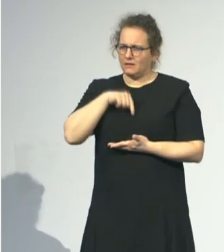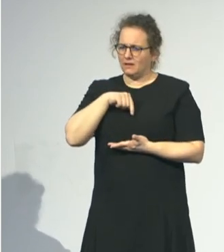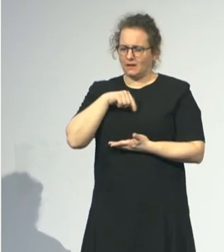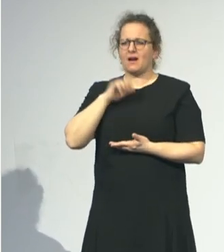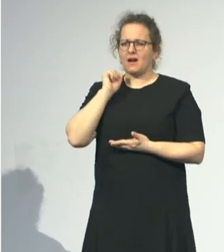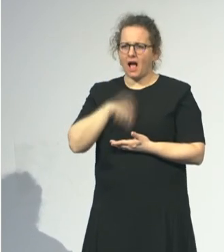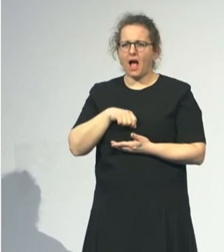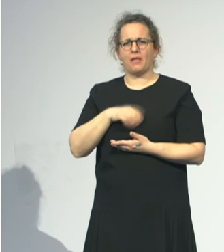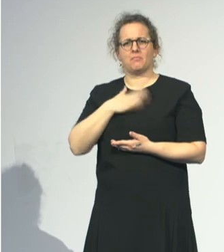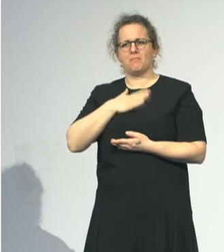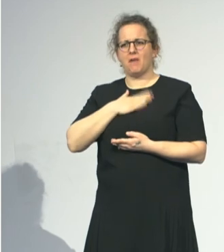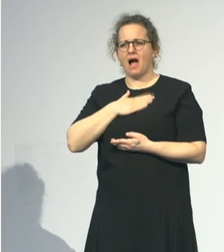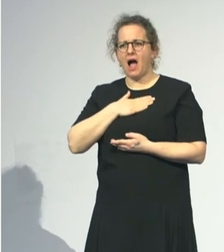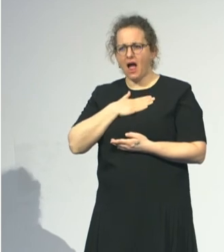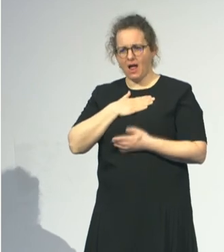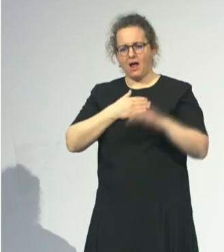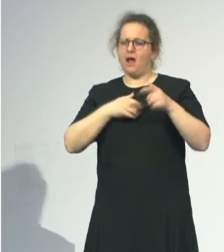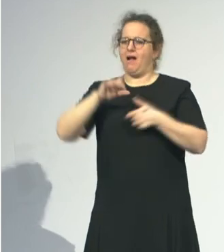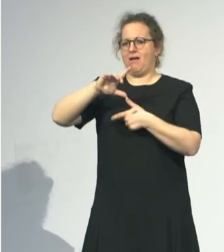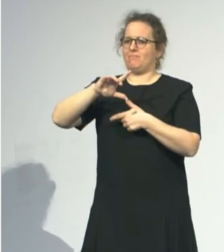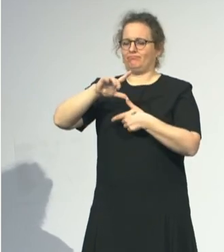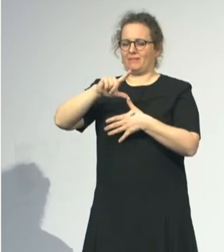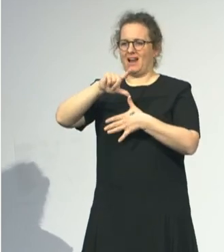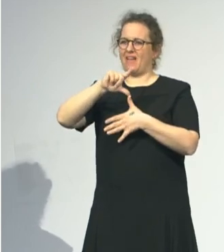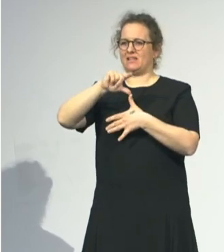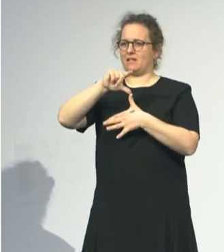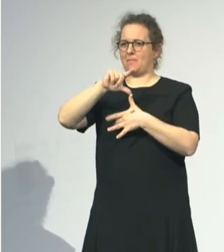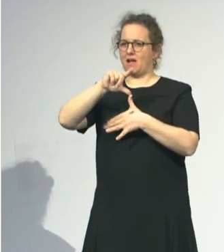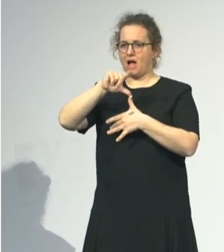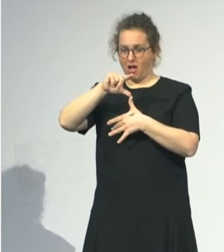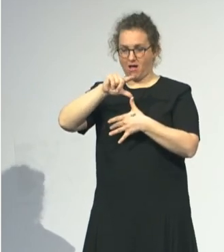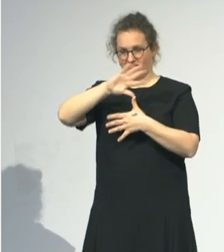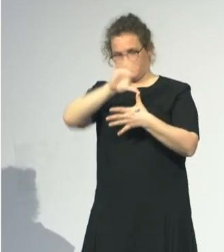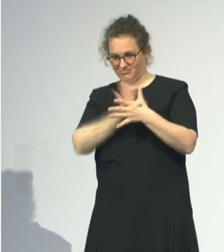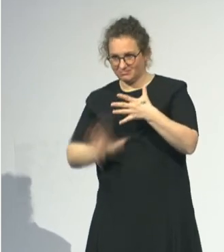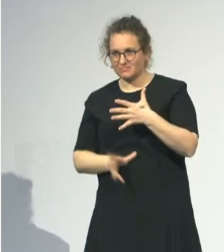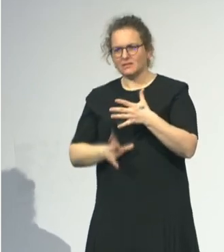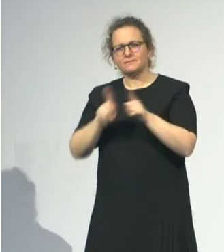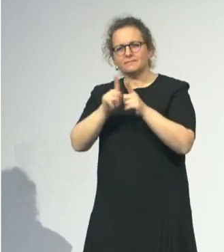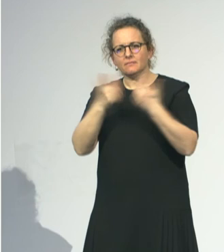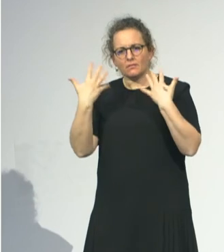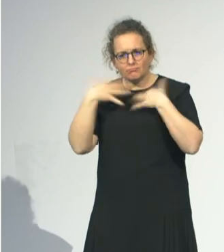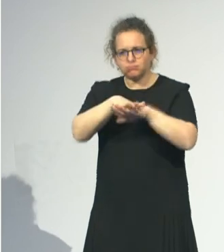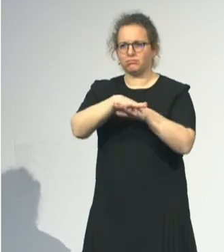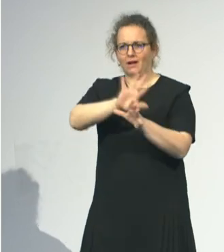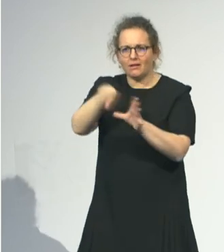America, my Latin America, because I will be a kind of partner in